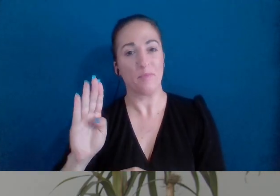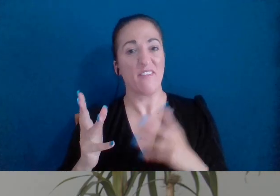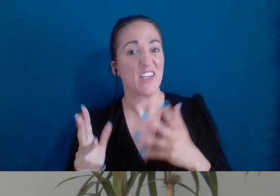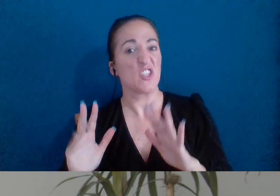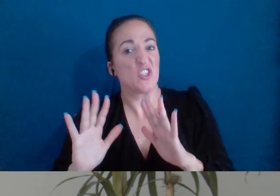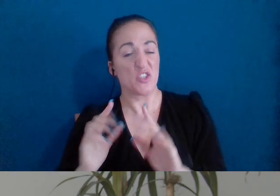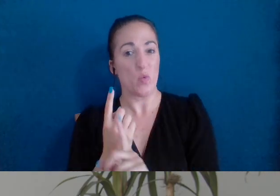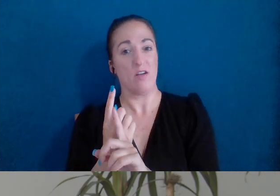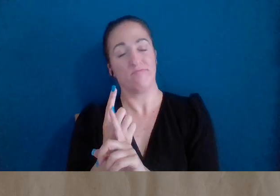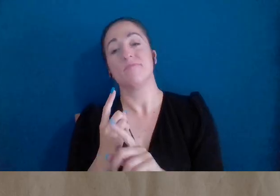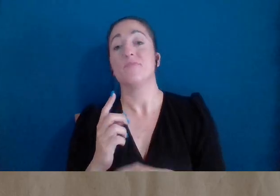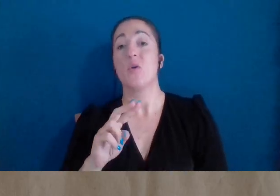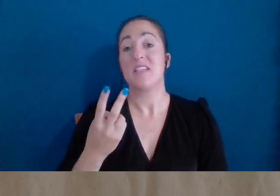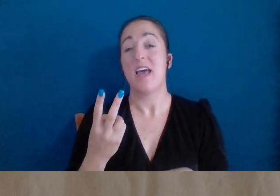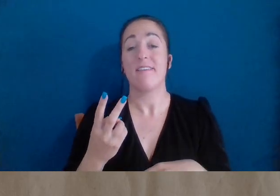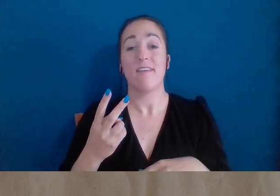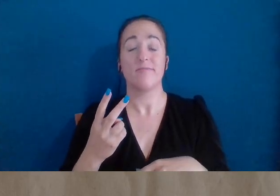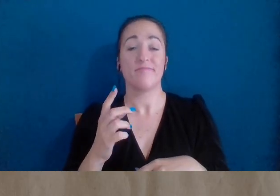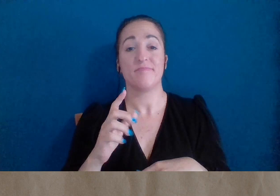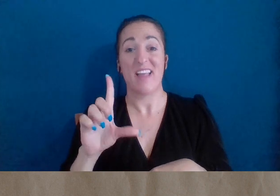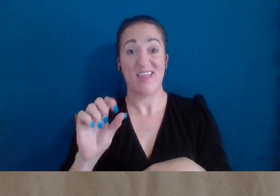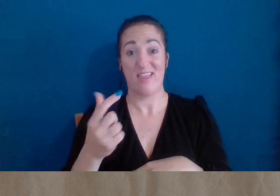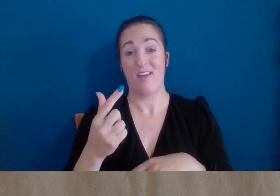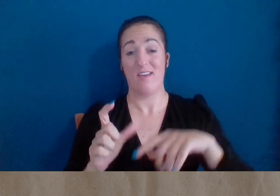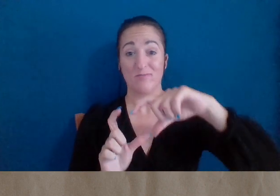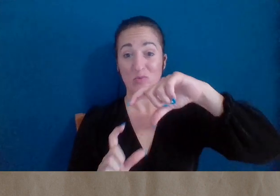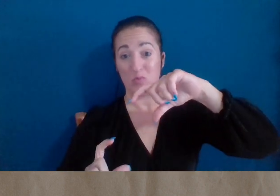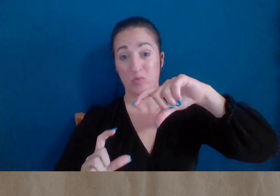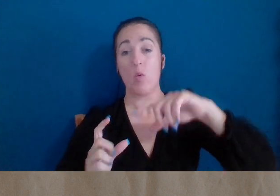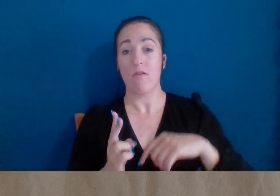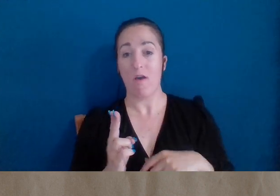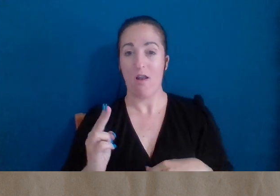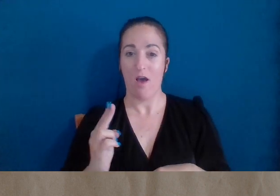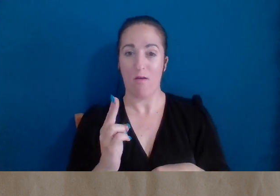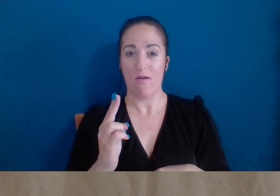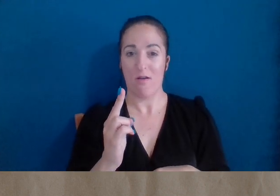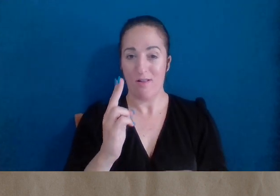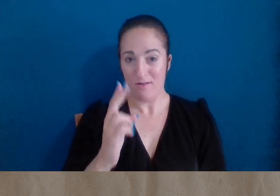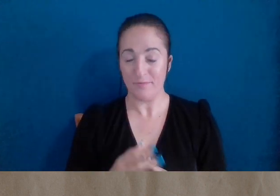Let's do this other one. Oops, whoopsie daisies, okay.